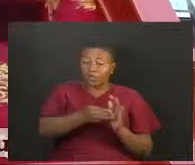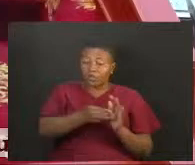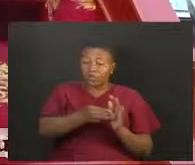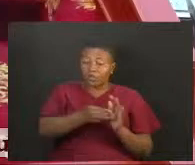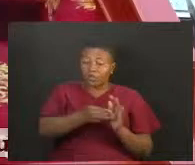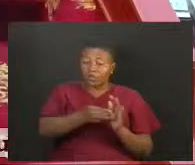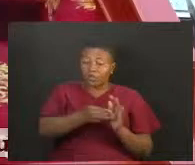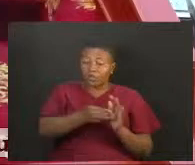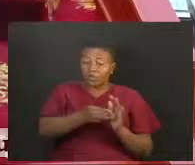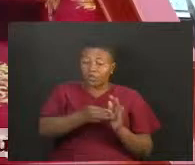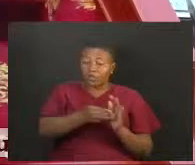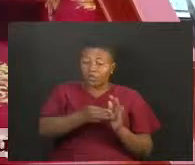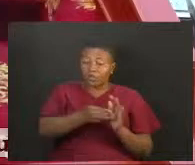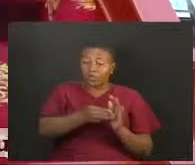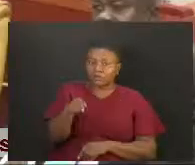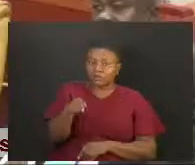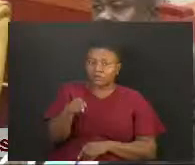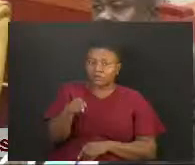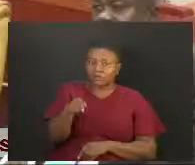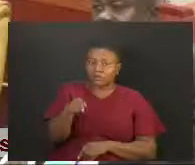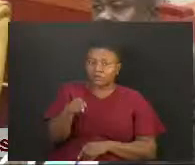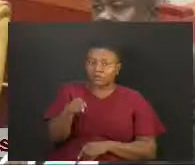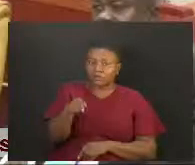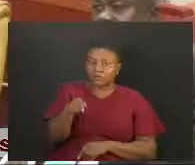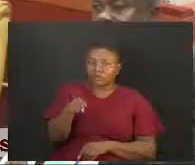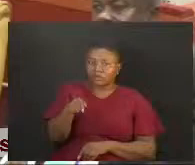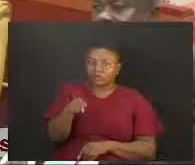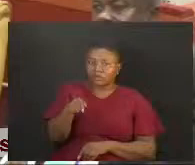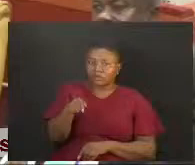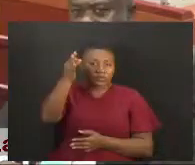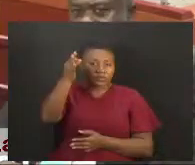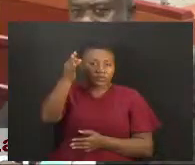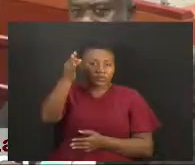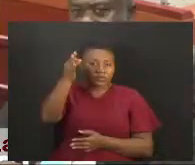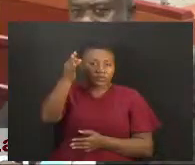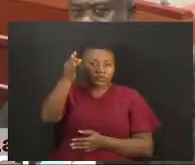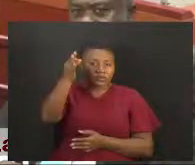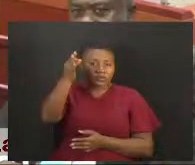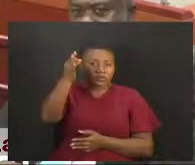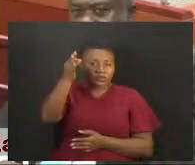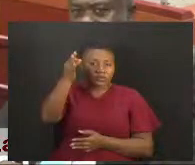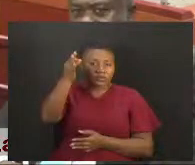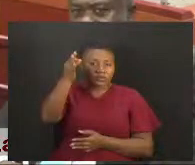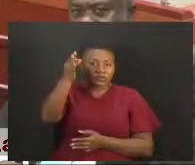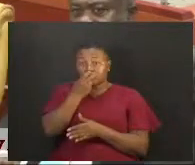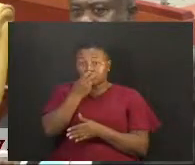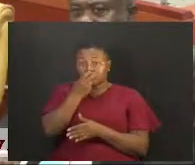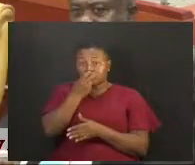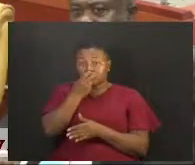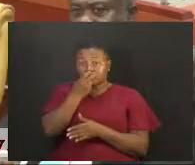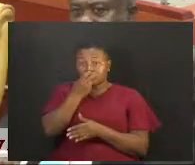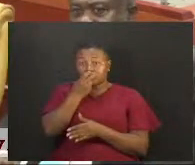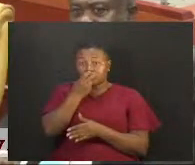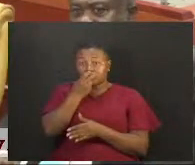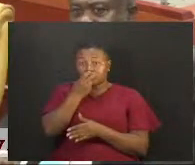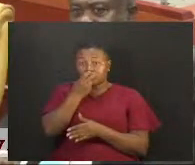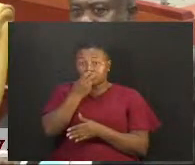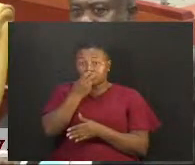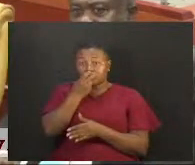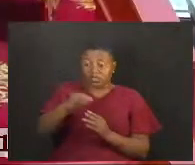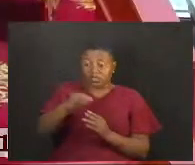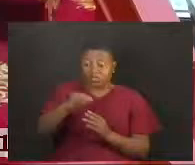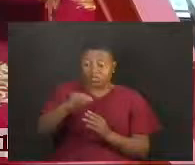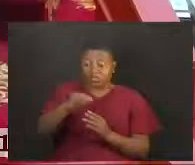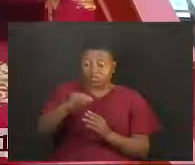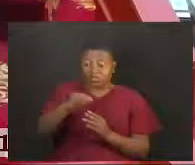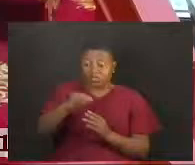as economic prosperity and social justice, remains elusive. Mr. Speaker, the choice before us as a country